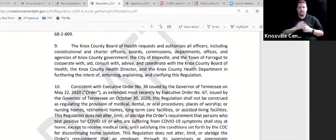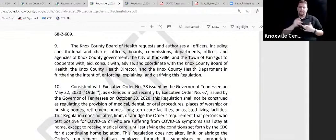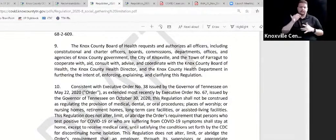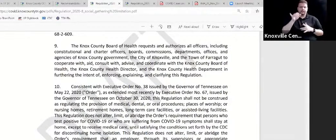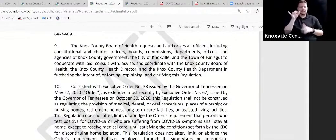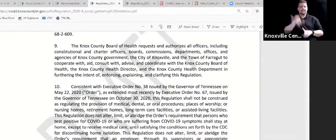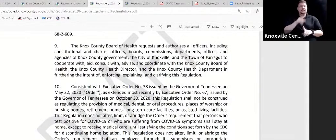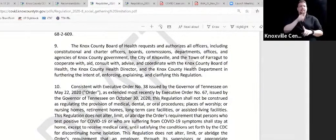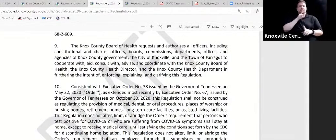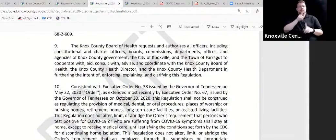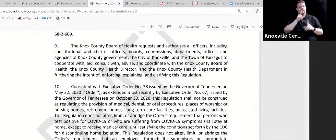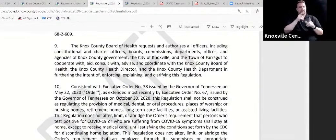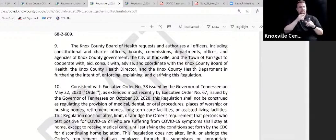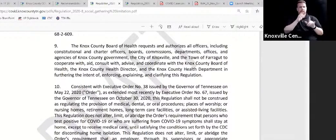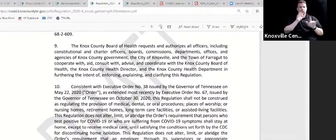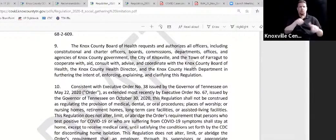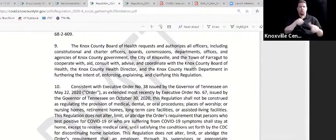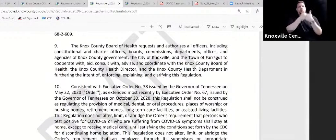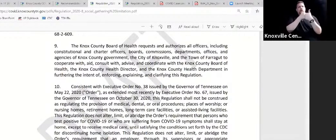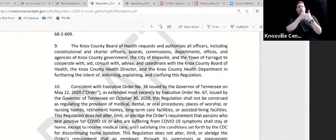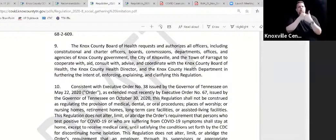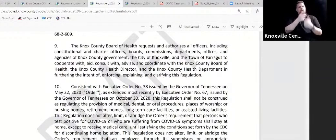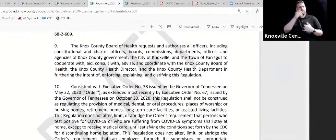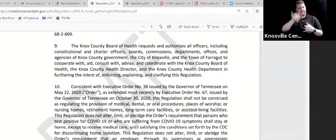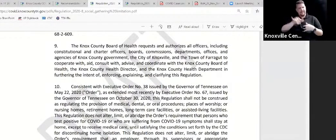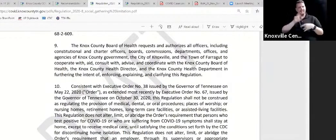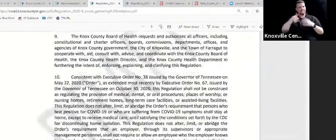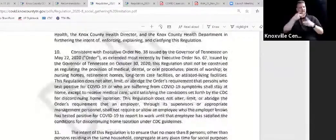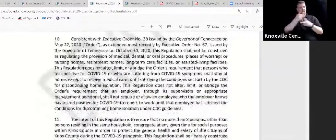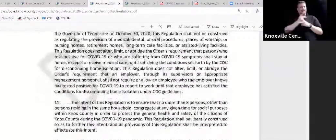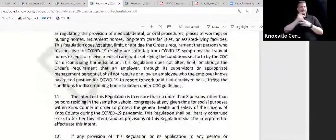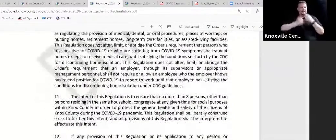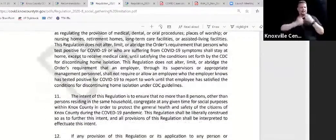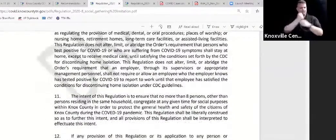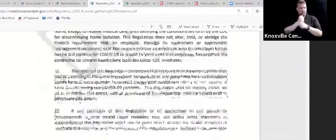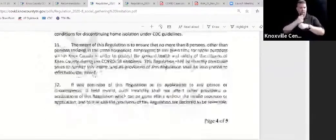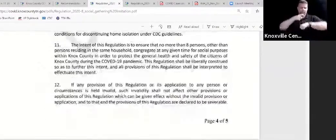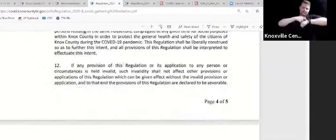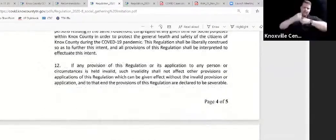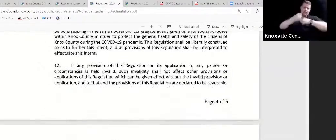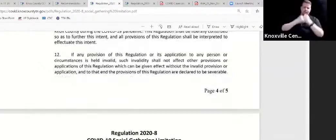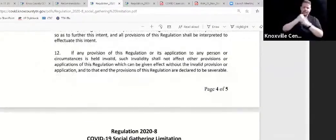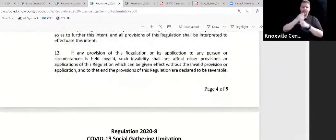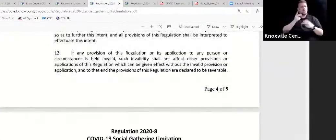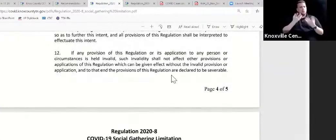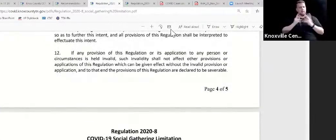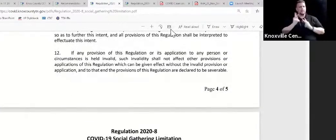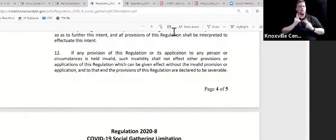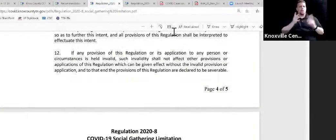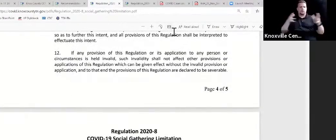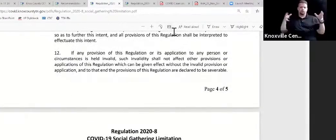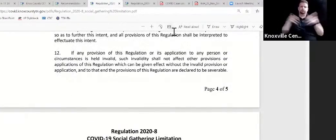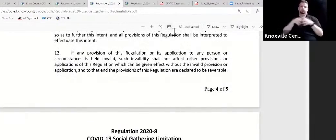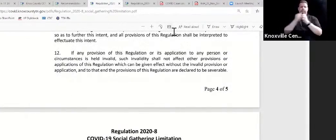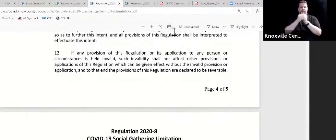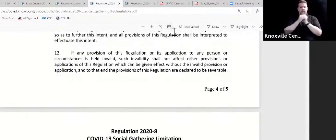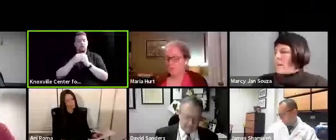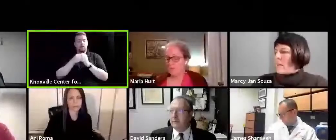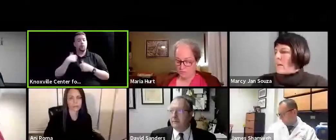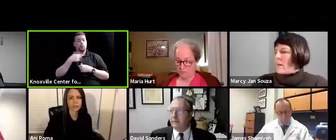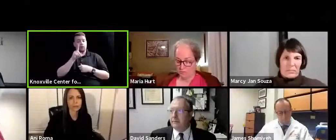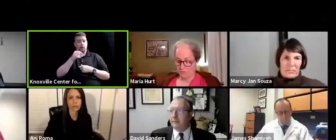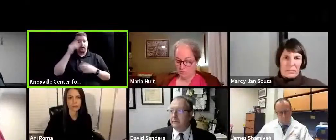is, the challenge of this time of year and people wanting to come together. We do expect to